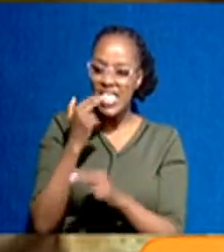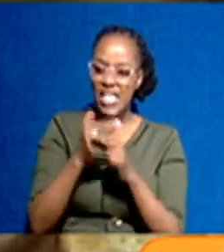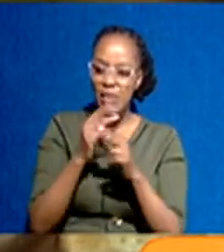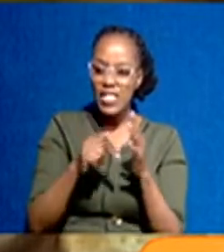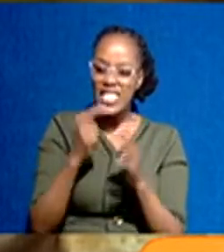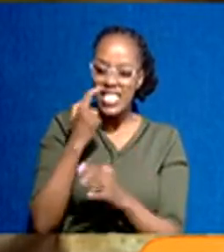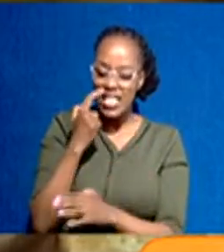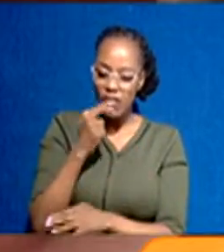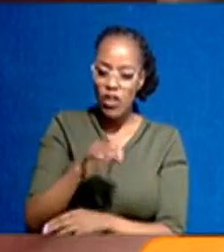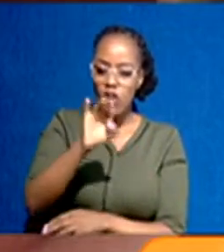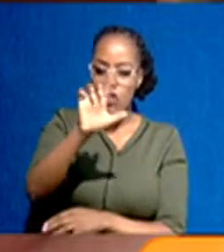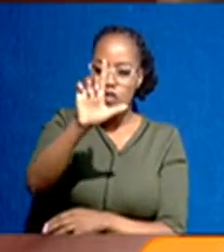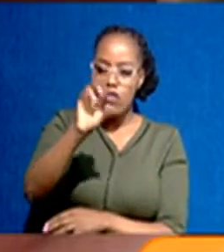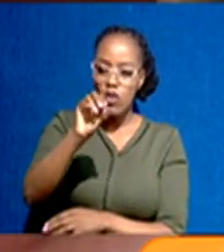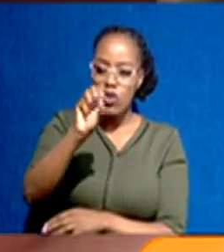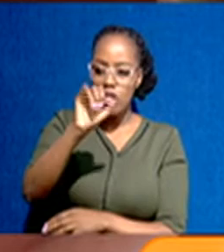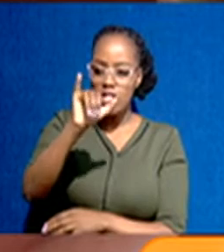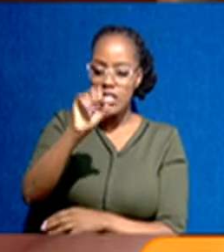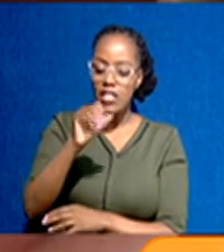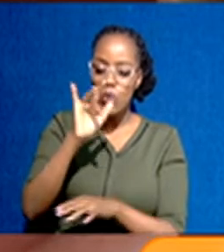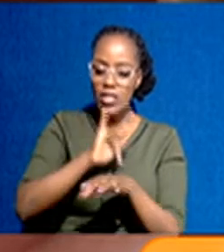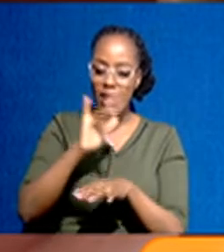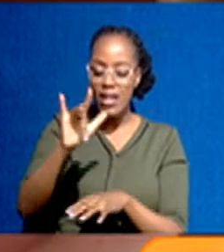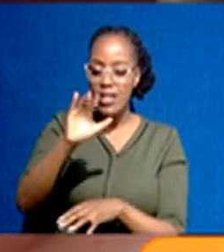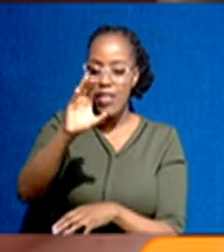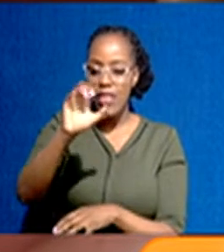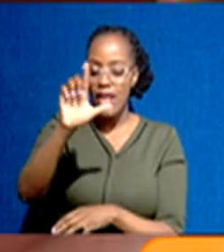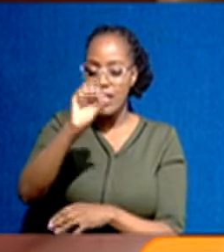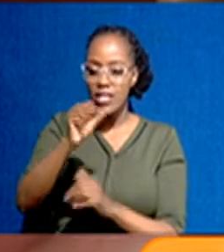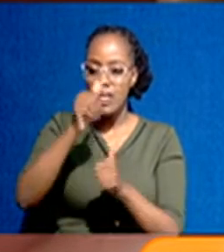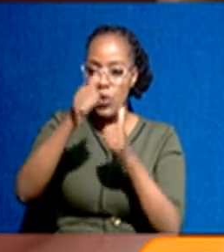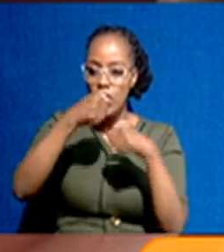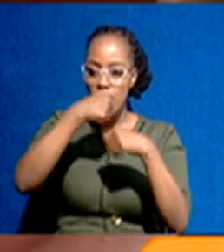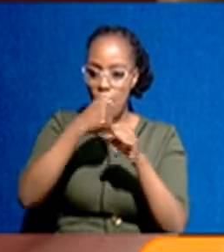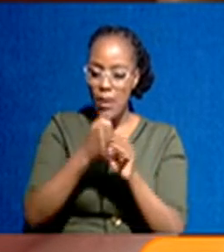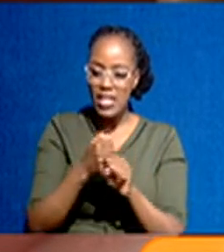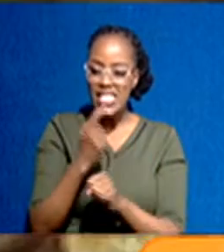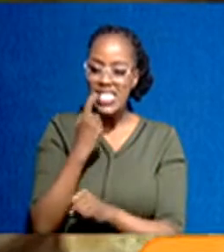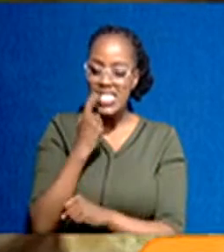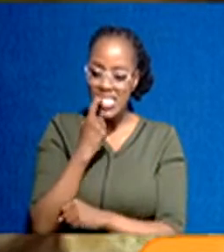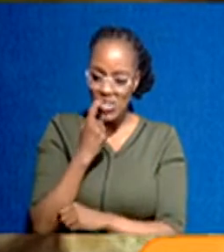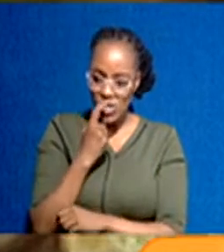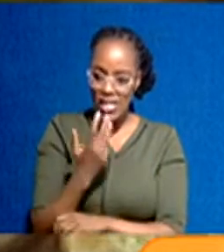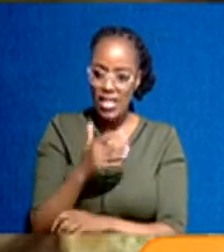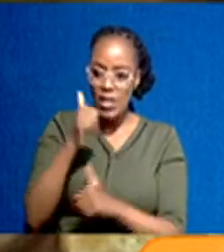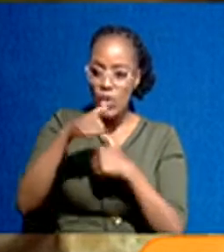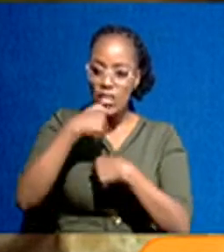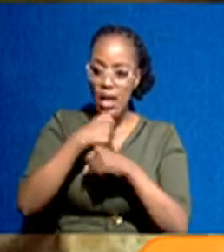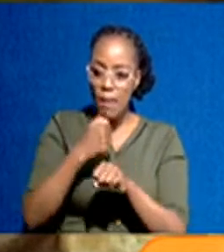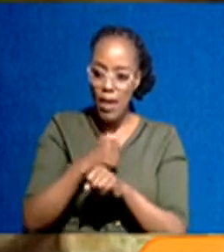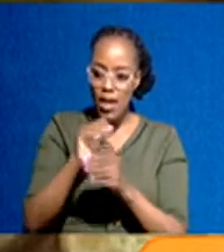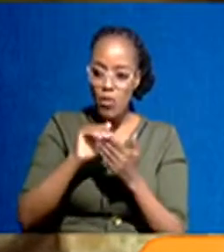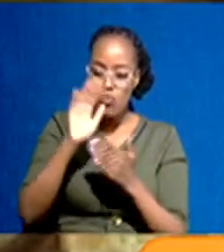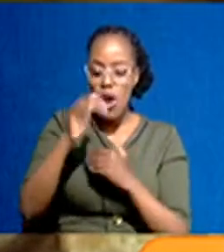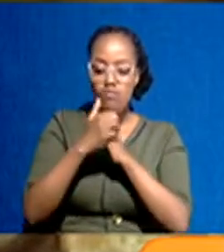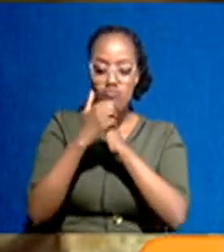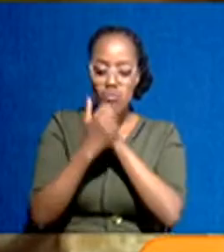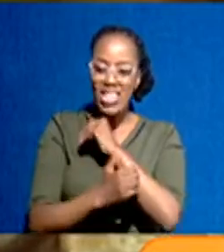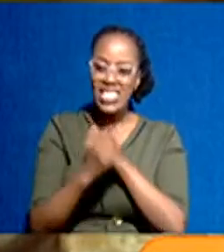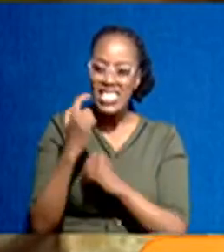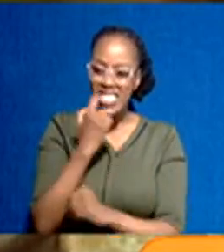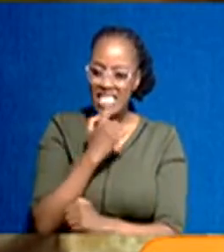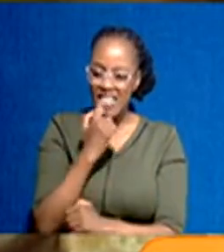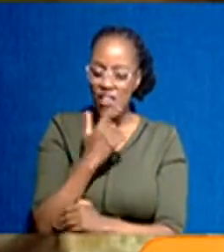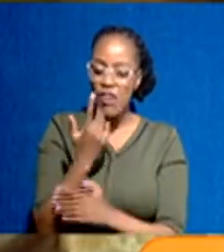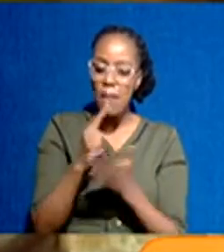dental fluorosis, which damages the cells that lay down tooth structure, resulting in more porous teeth with brown